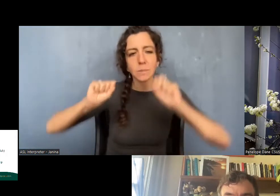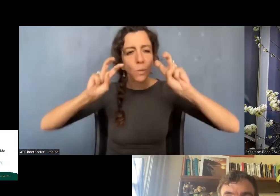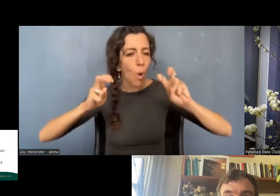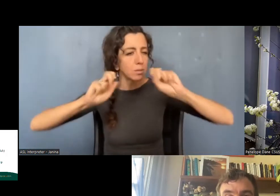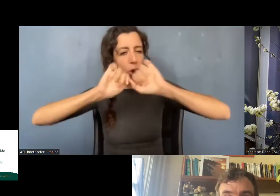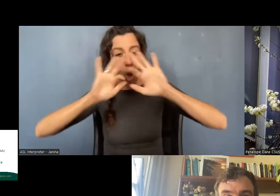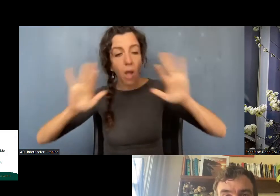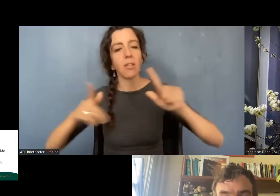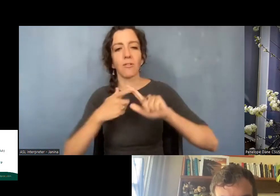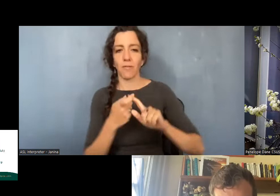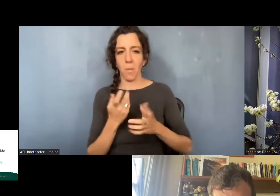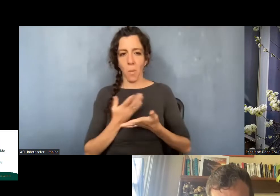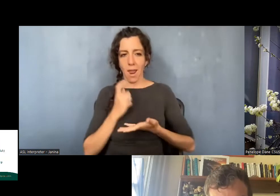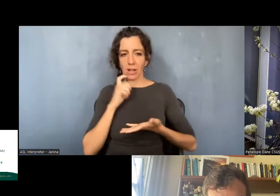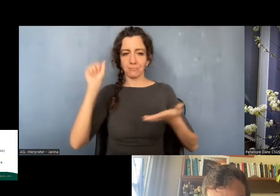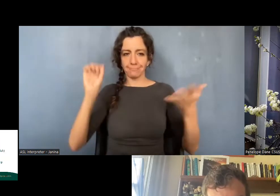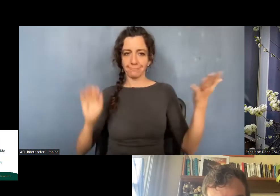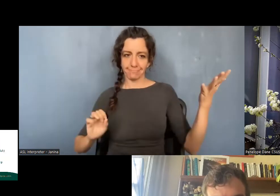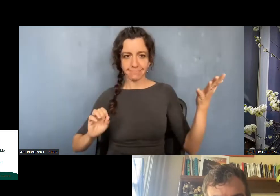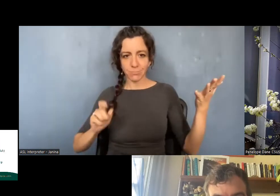comes from this collection of information.